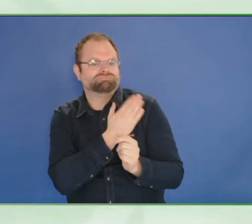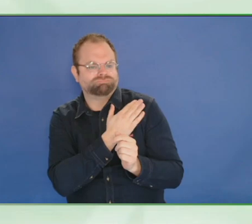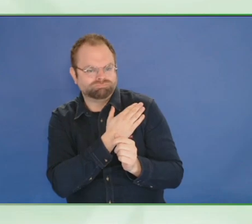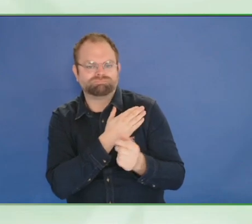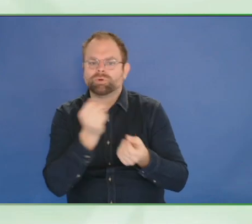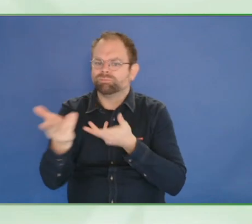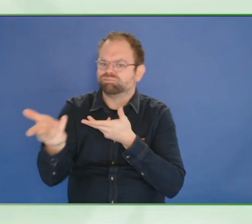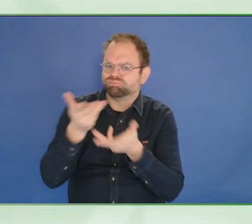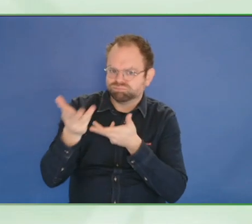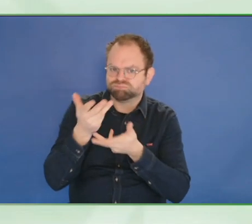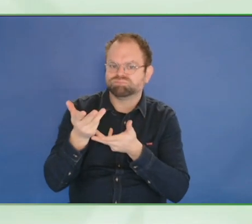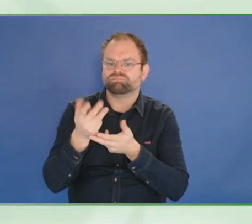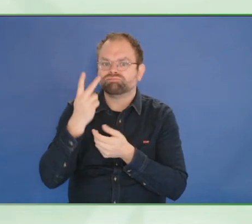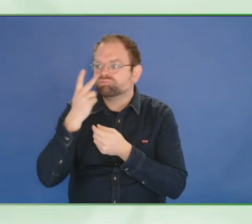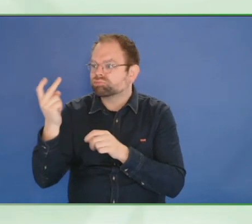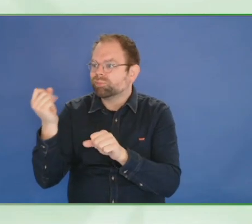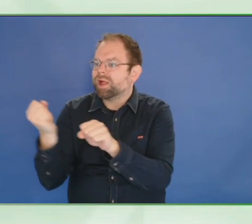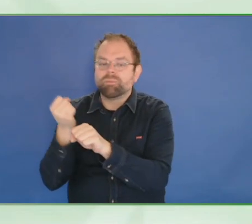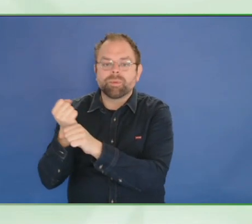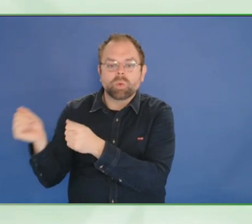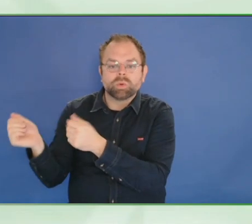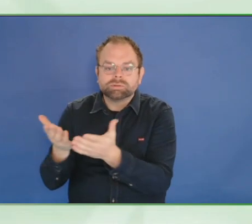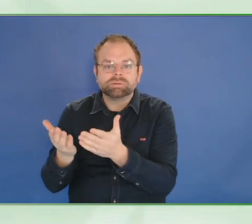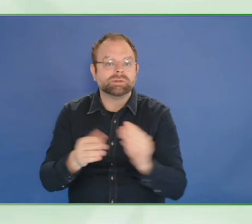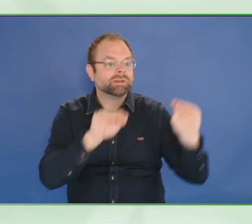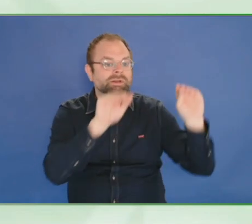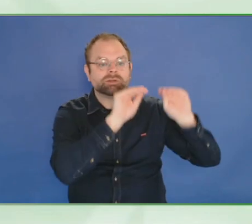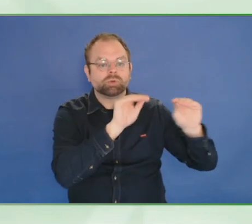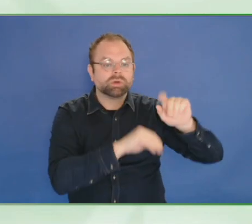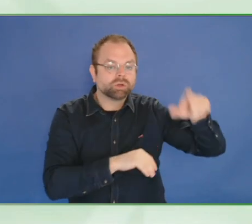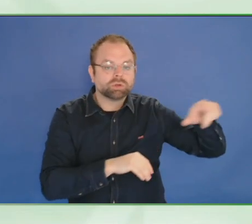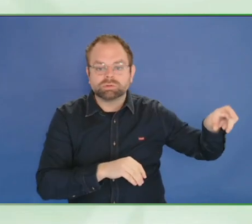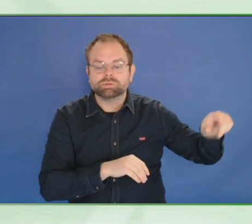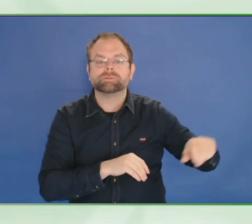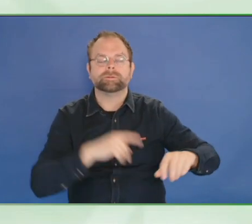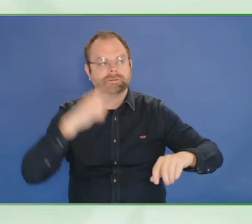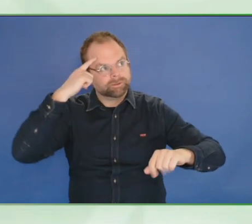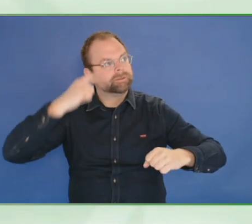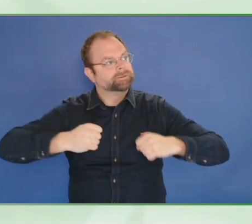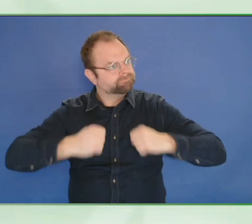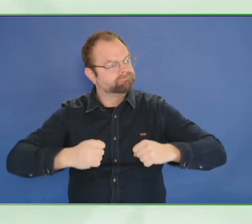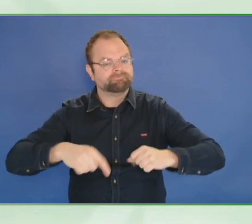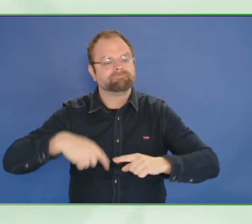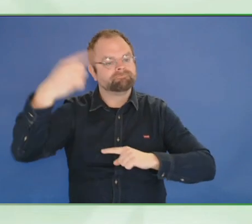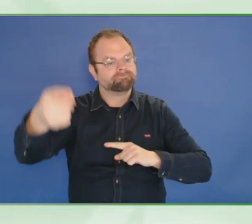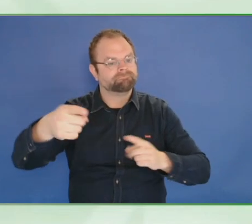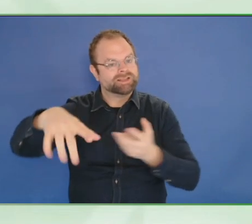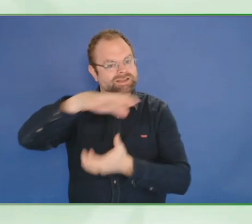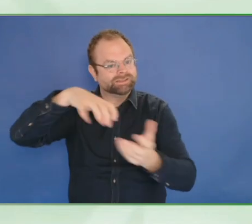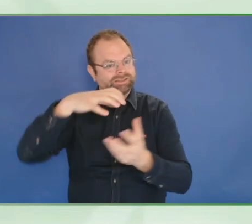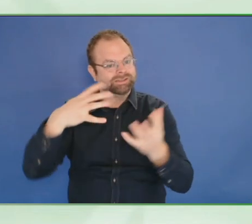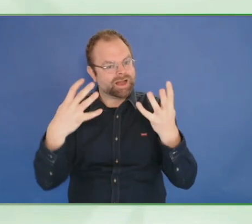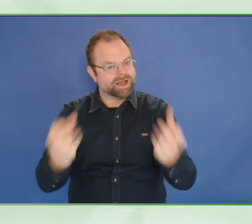better prepared before the next crisis, and look very much forward